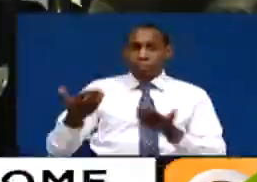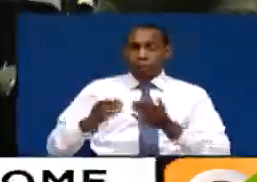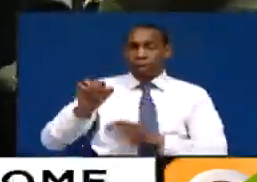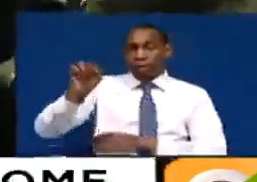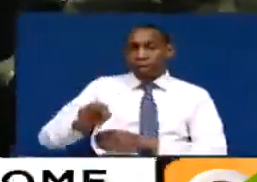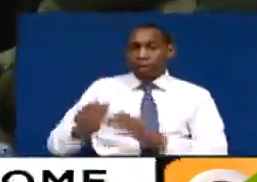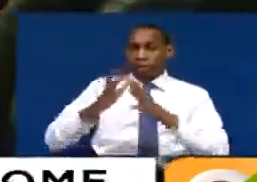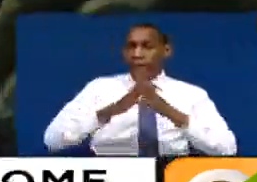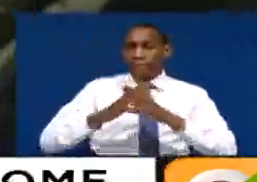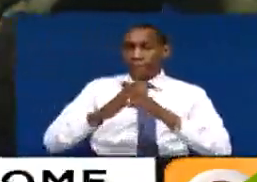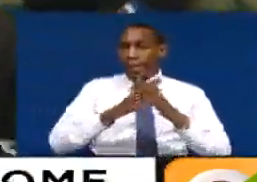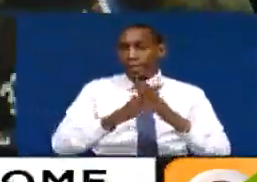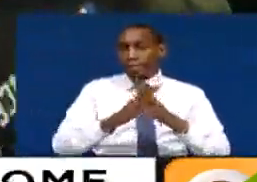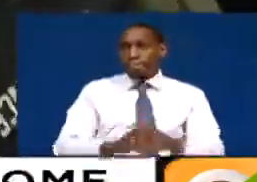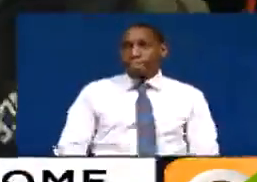America.